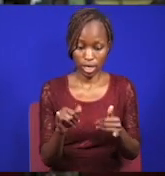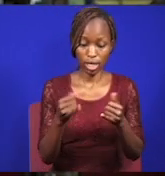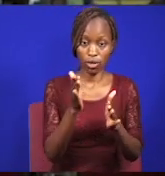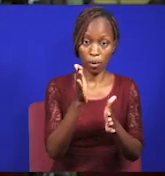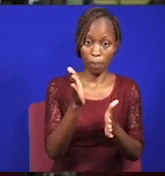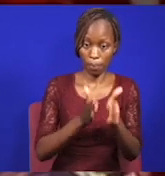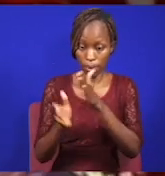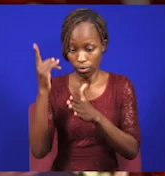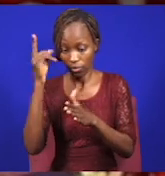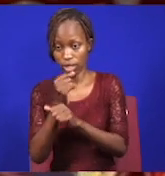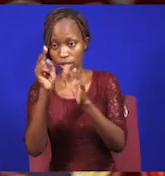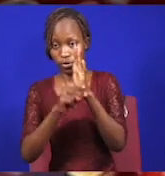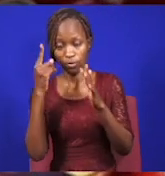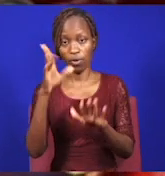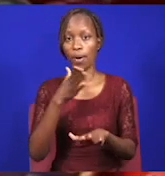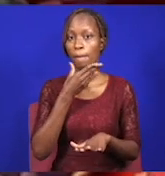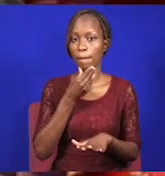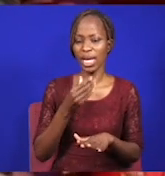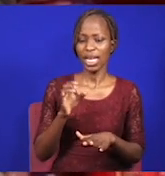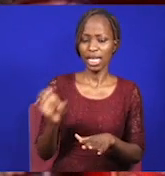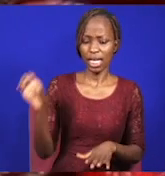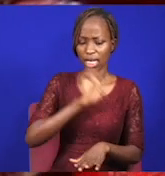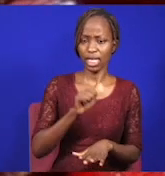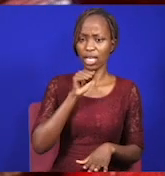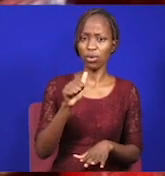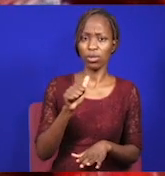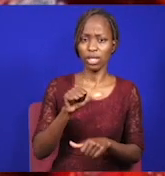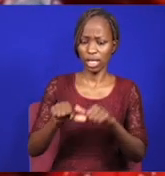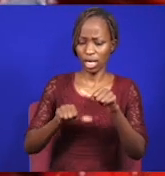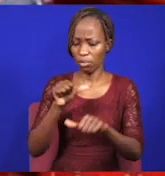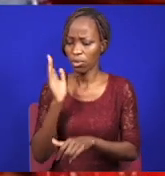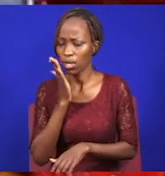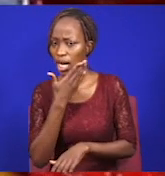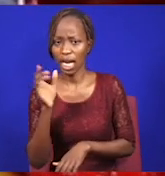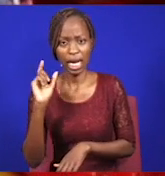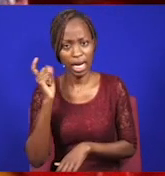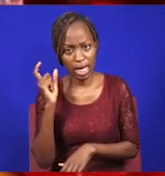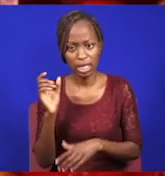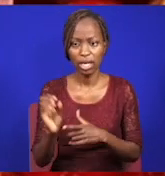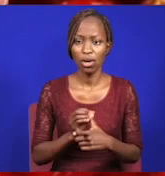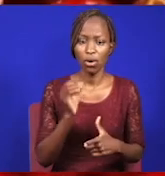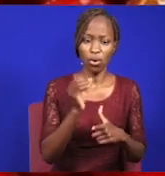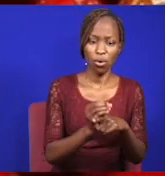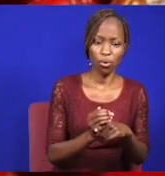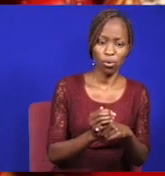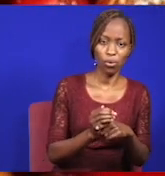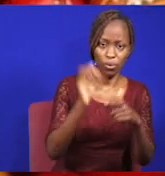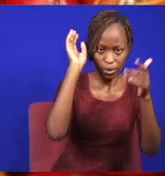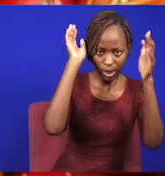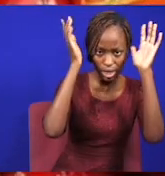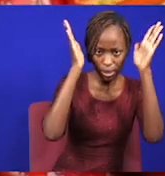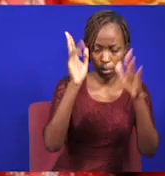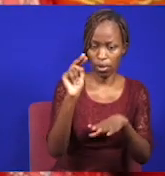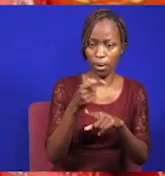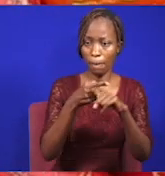for mankind. Easter is not about colored Easter eggs or the Easter bunny. No,